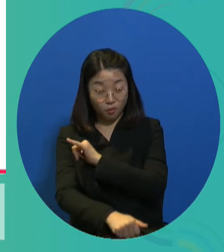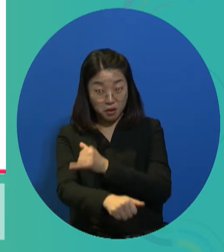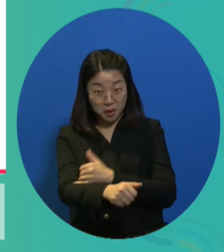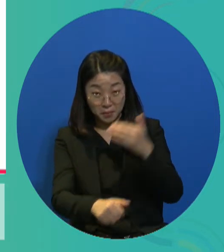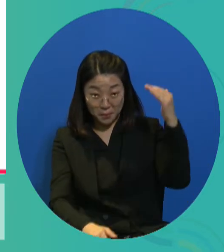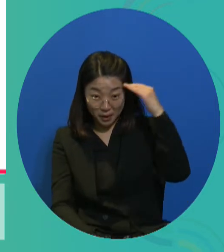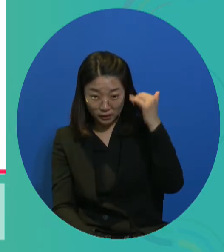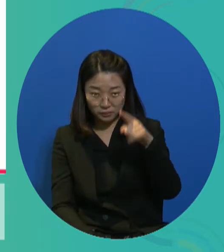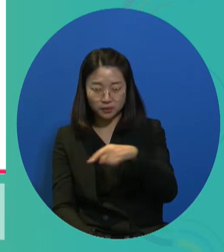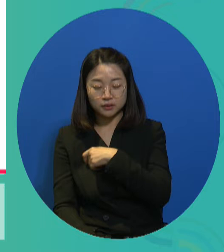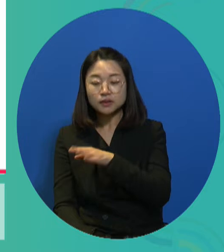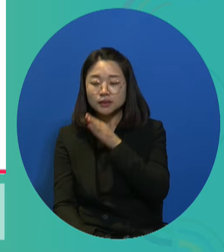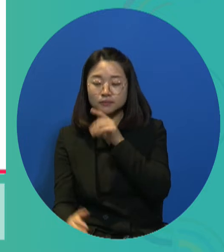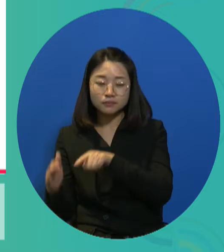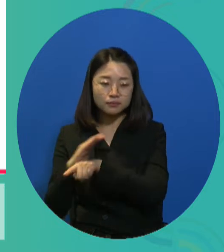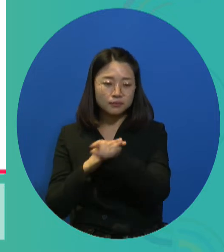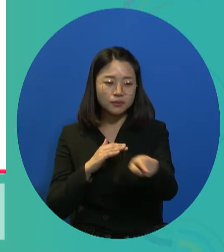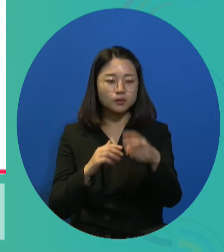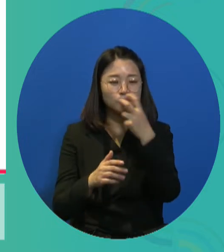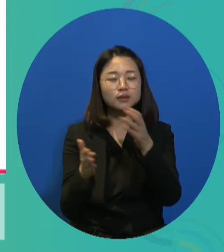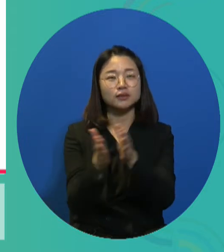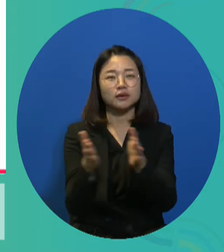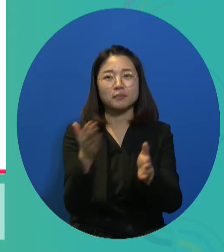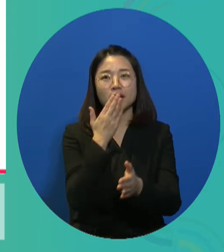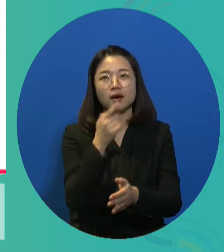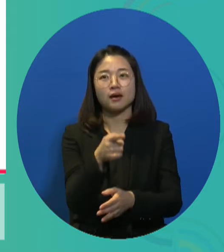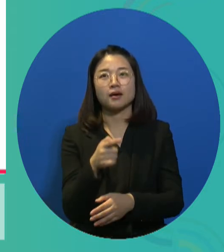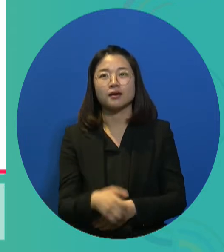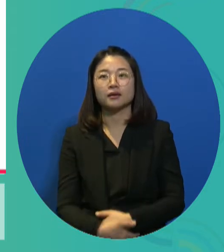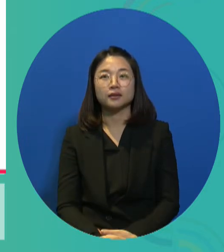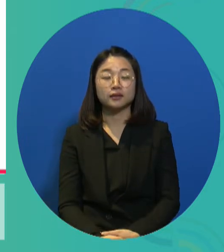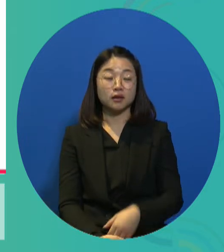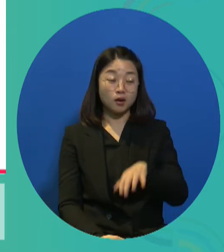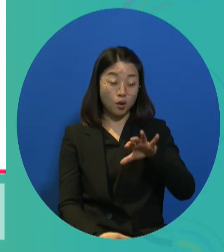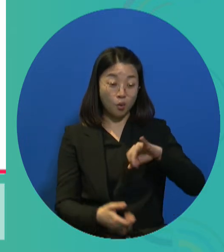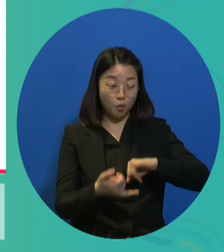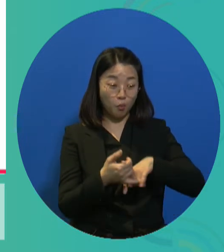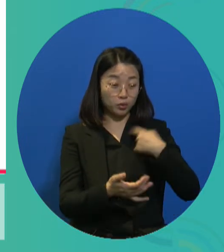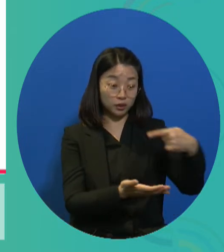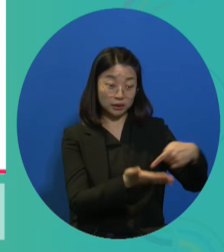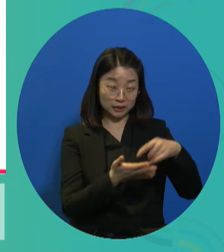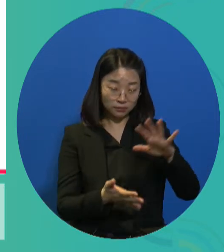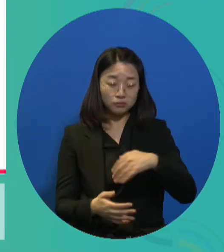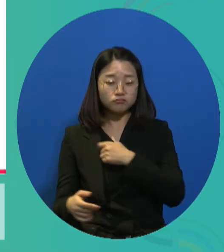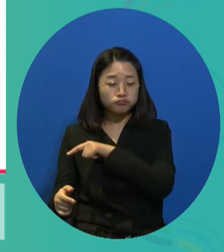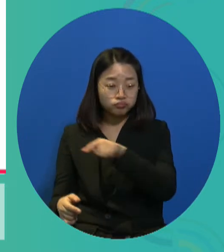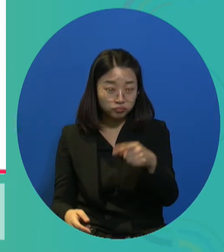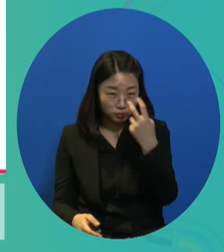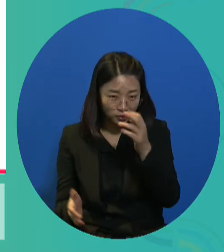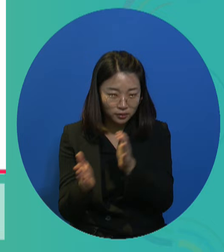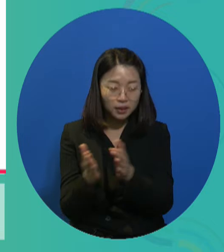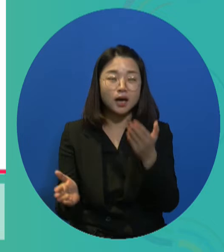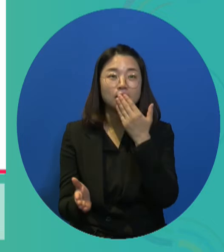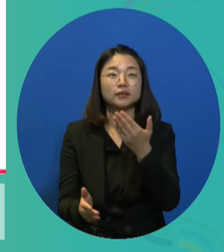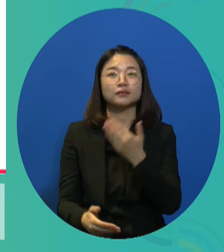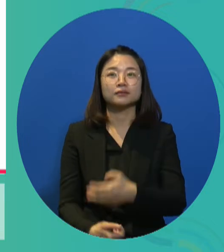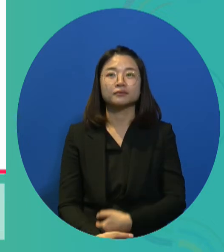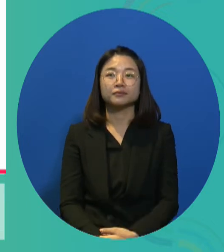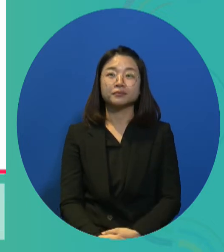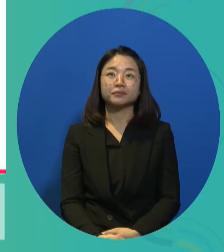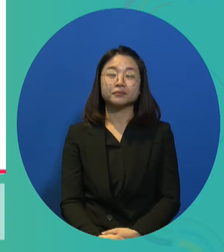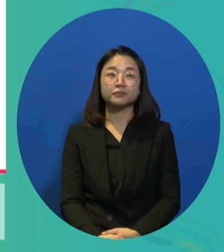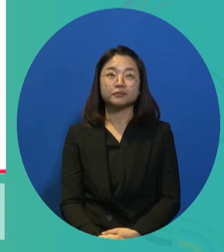the committee acknowledges that there was suspicious violation of the convention, then it